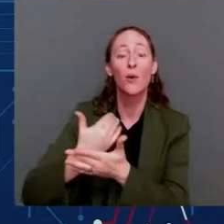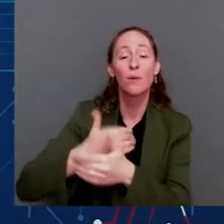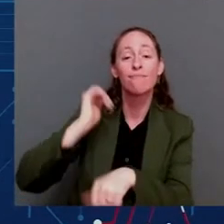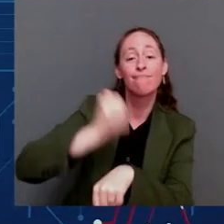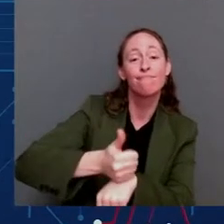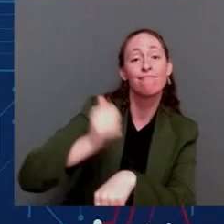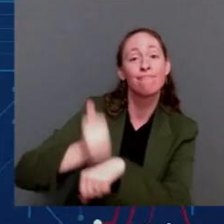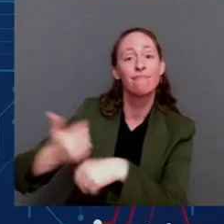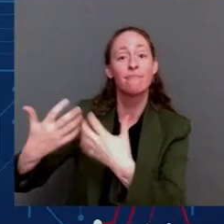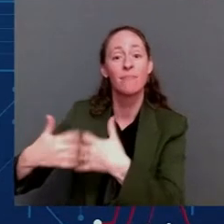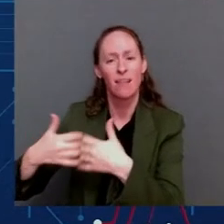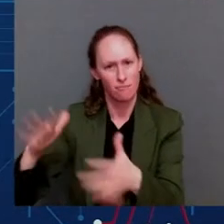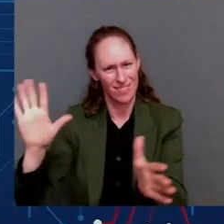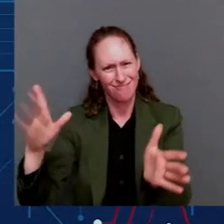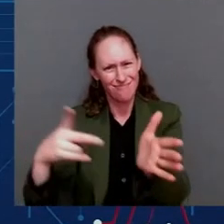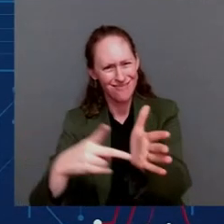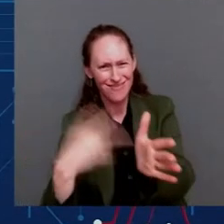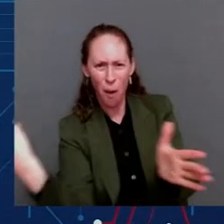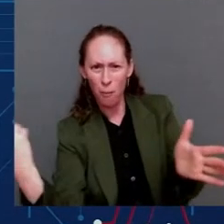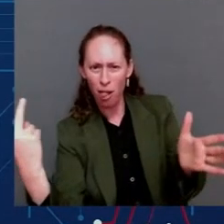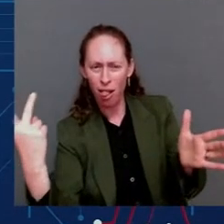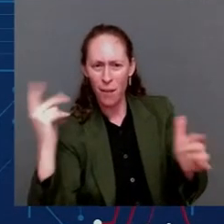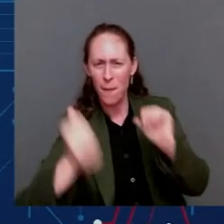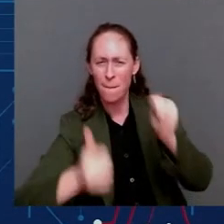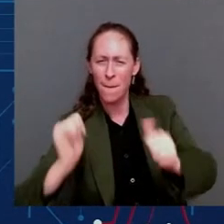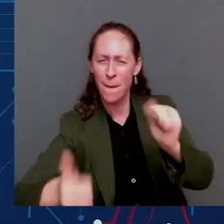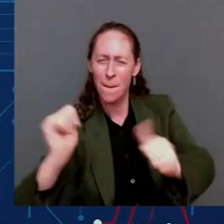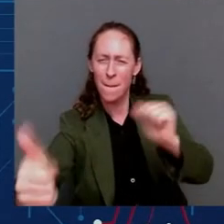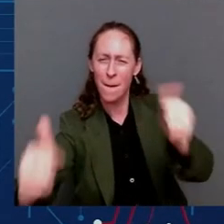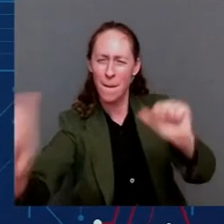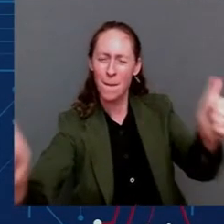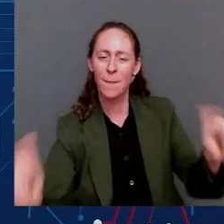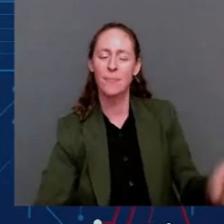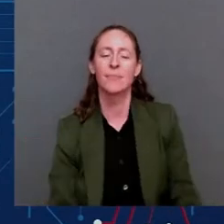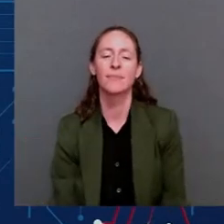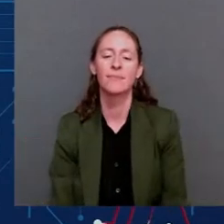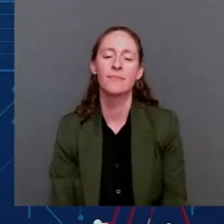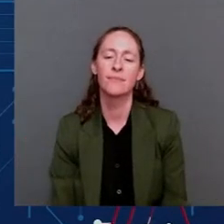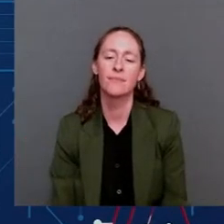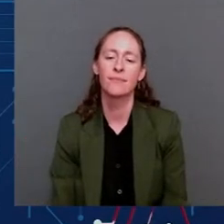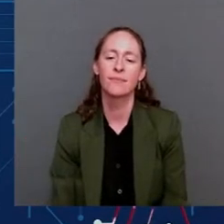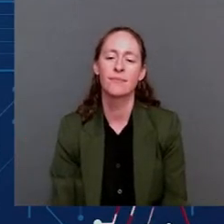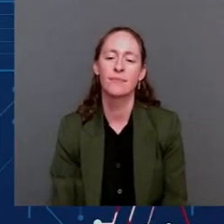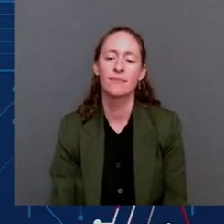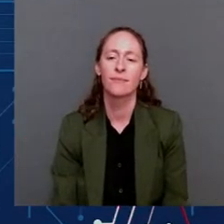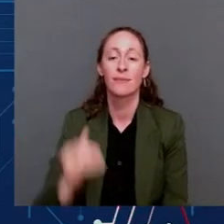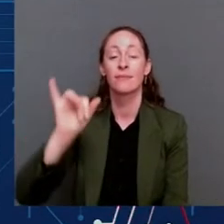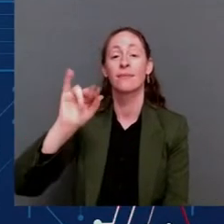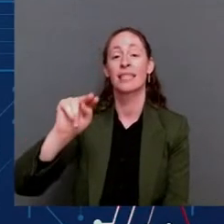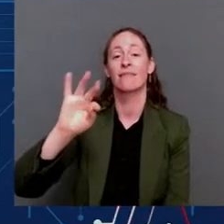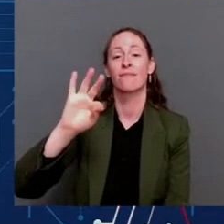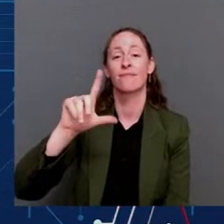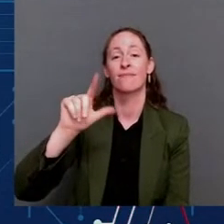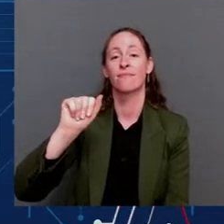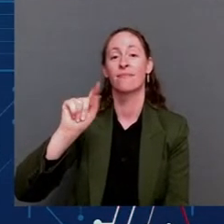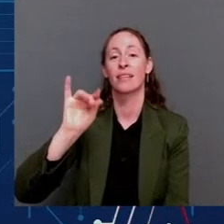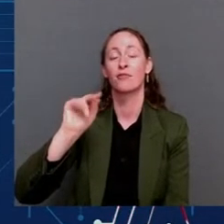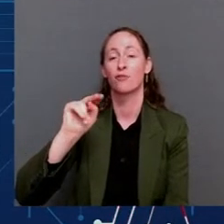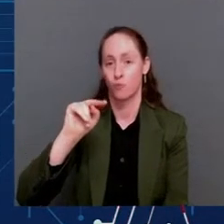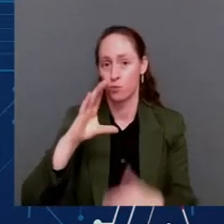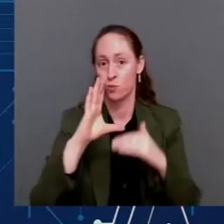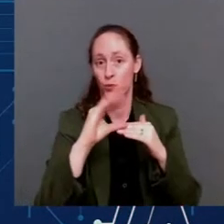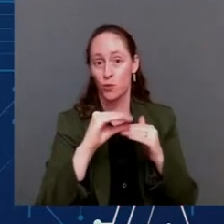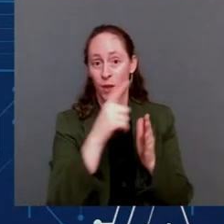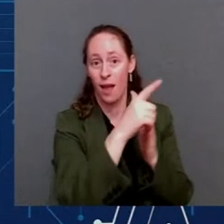in the Inflation Reduction Act currently in the Senate are going to create even more manufacturing jobs. Jobs building out wind farms